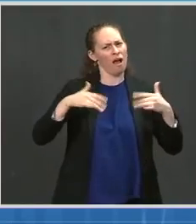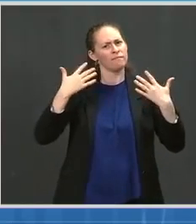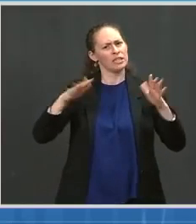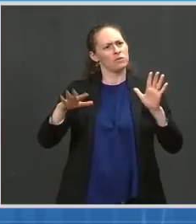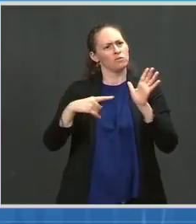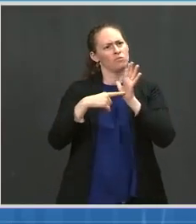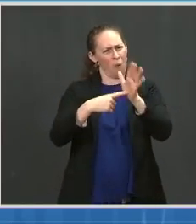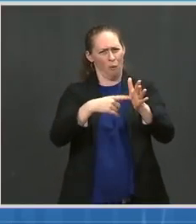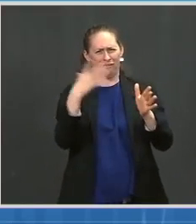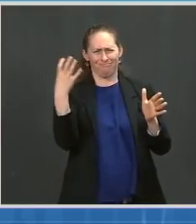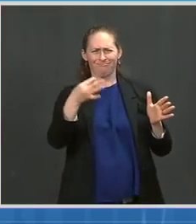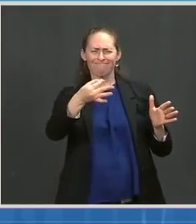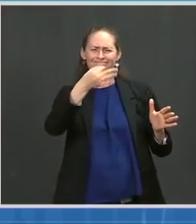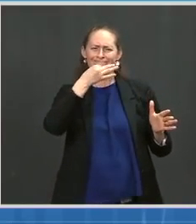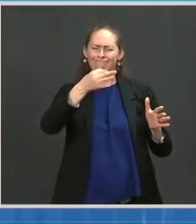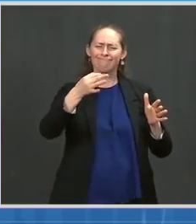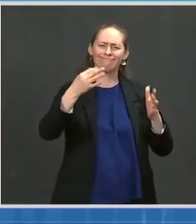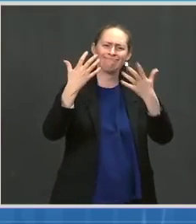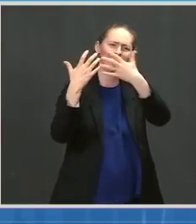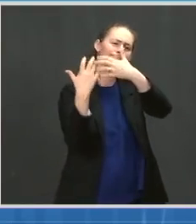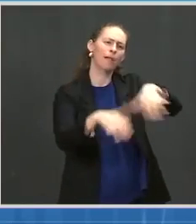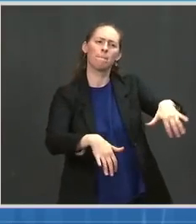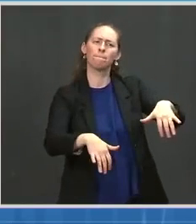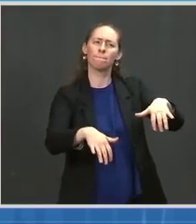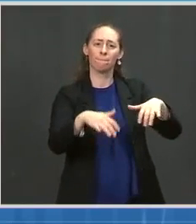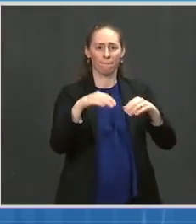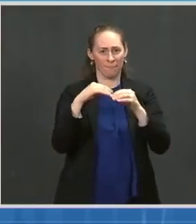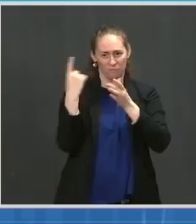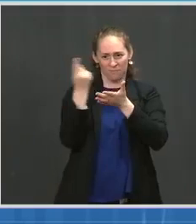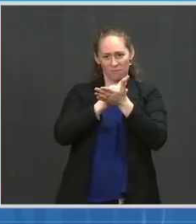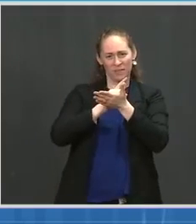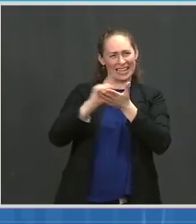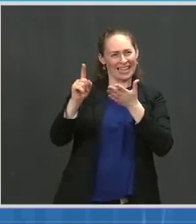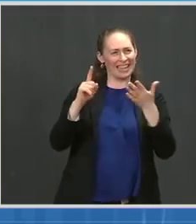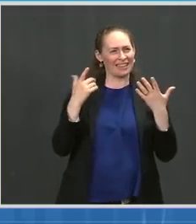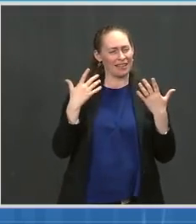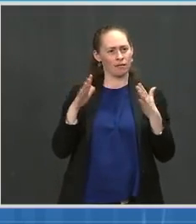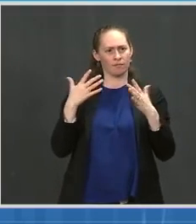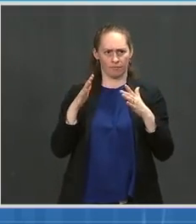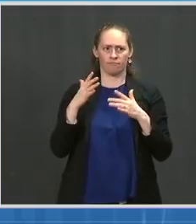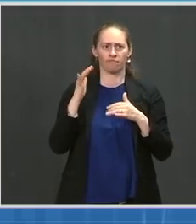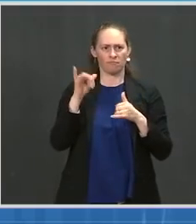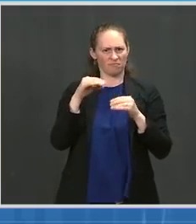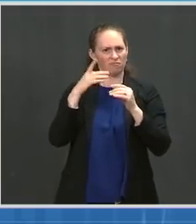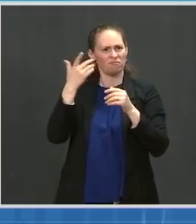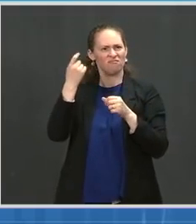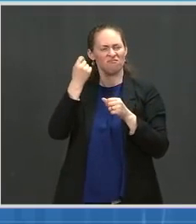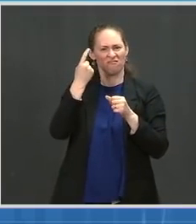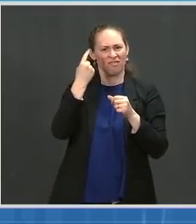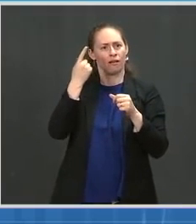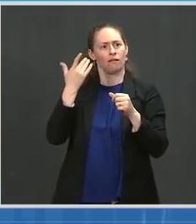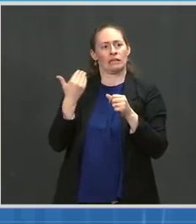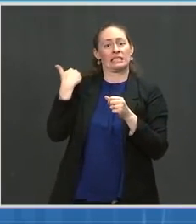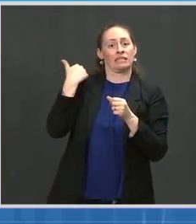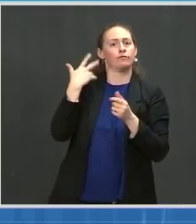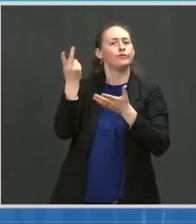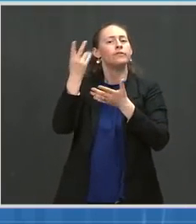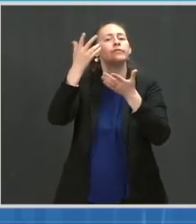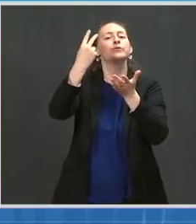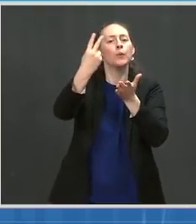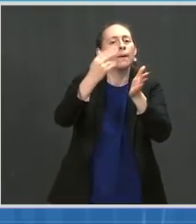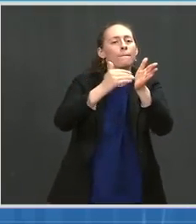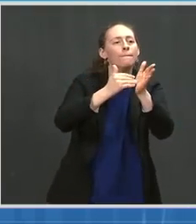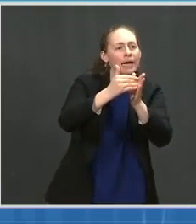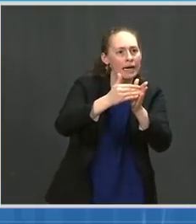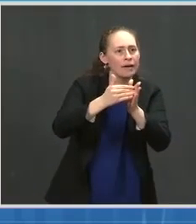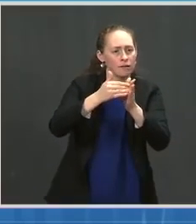immediately. This past week, it was closer to, I think it was just under 2 million doses. So that's the decrease that you talked